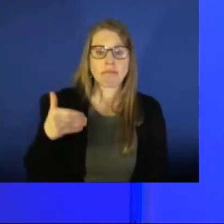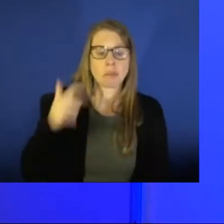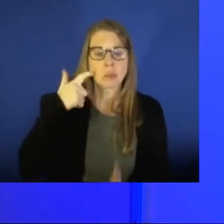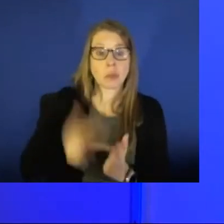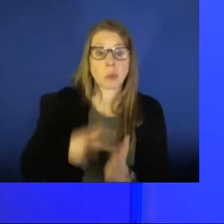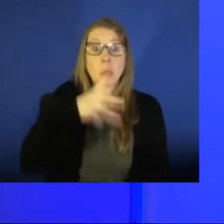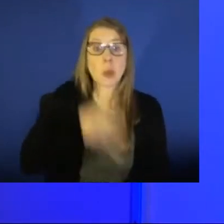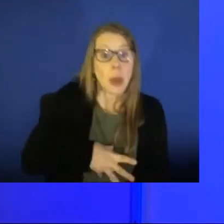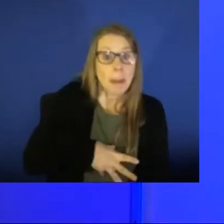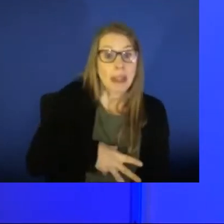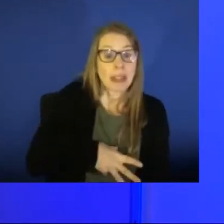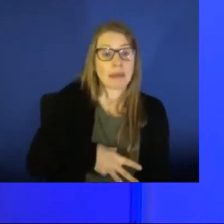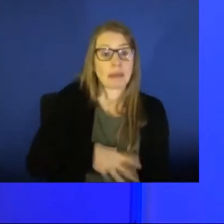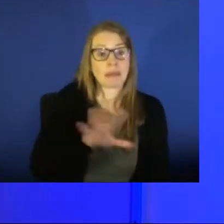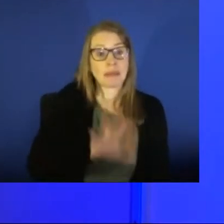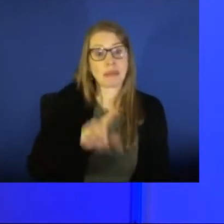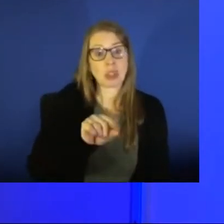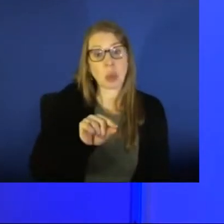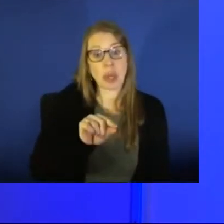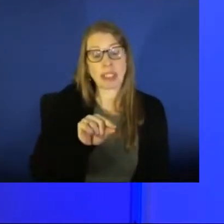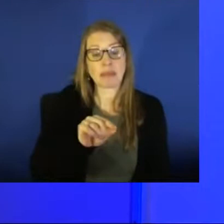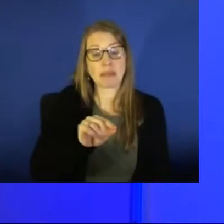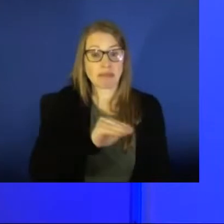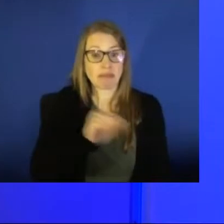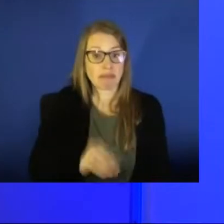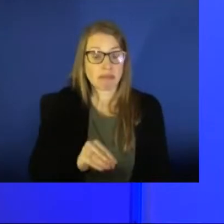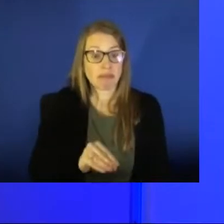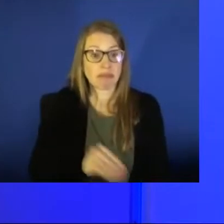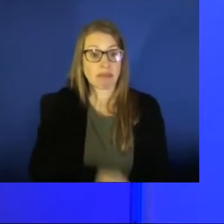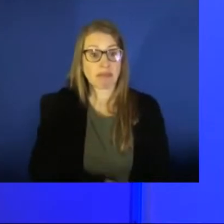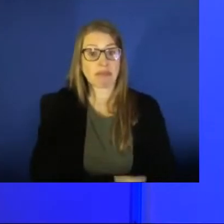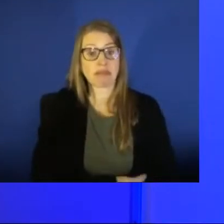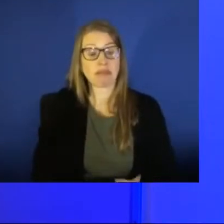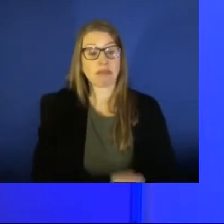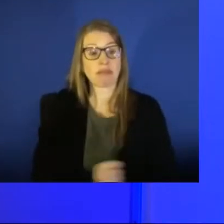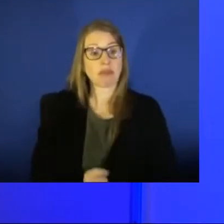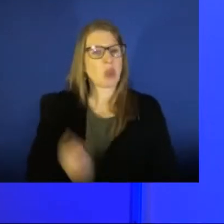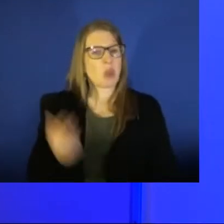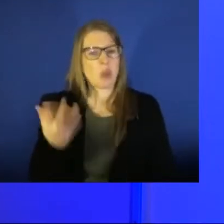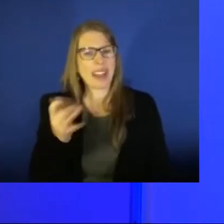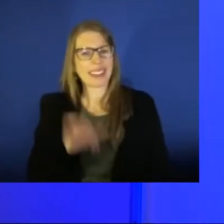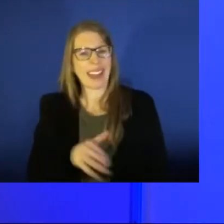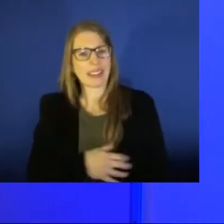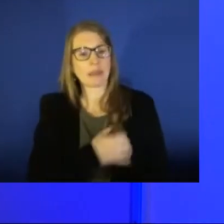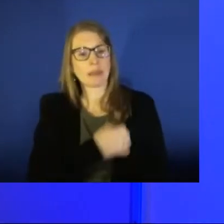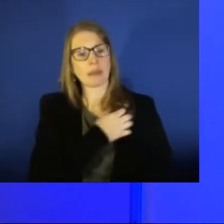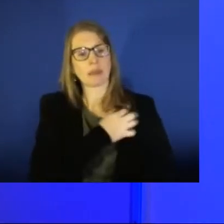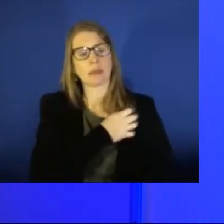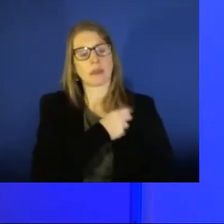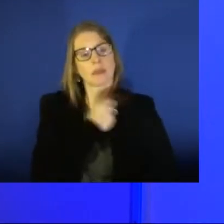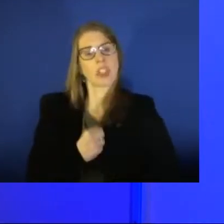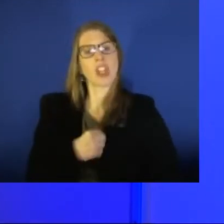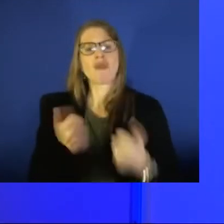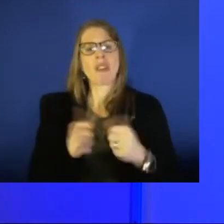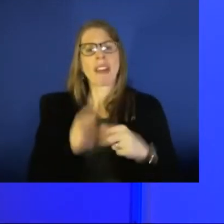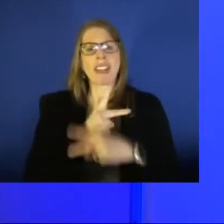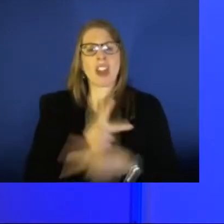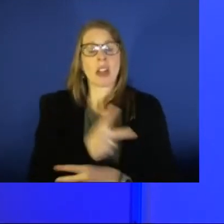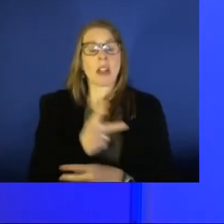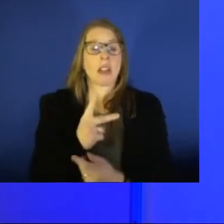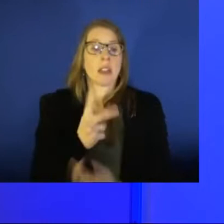probably 20% of them are non-smokers. Why is that? Well, we're trying to sort that out. In fact,